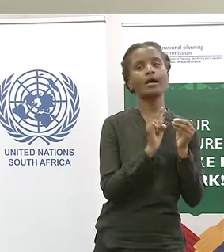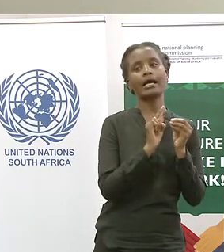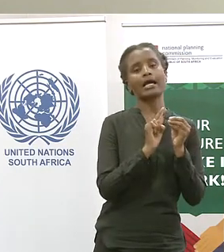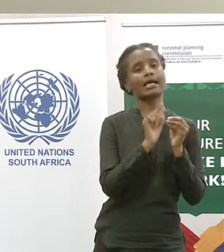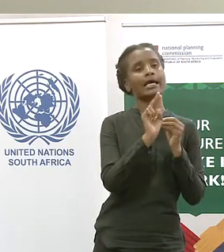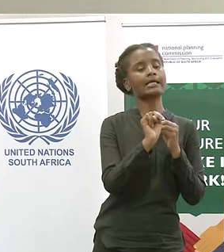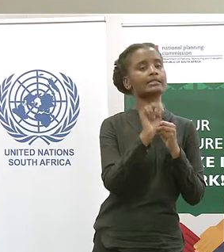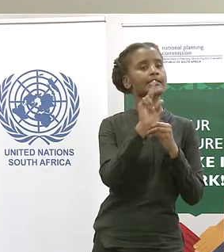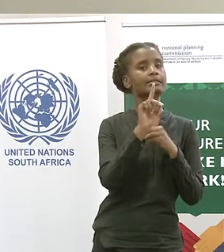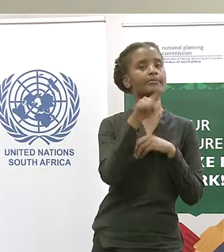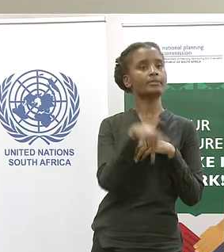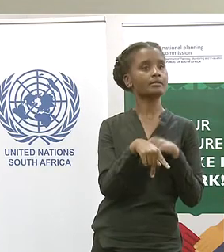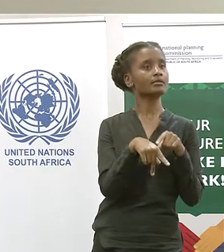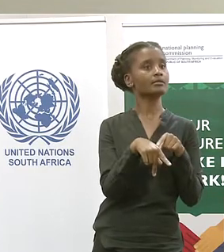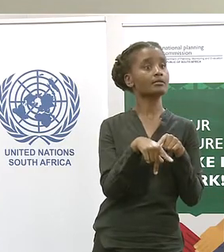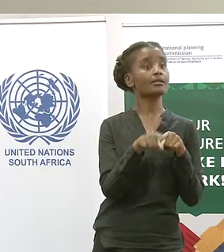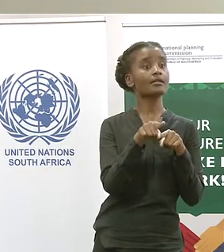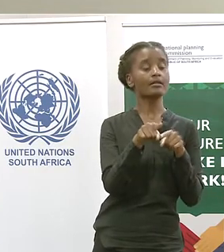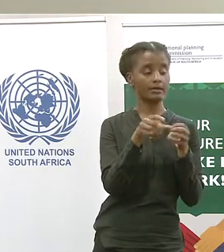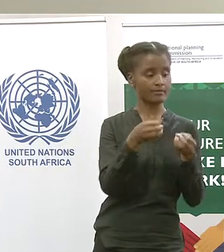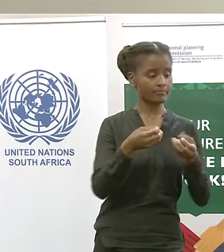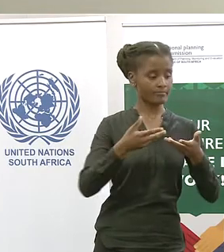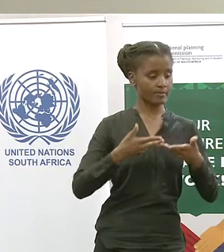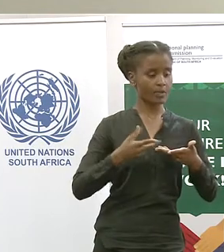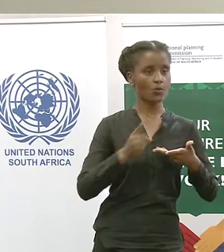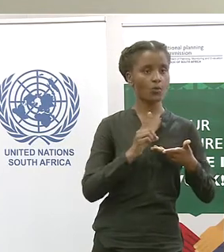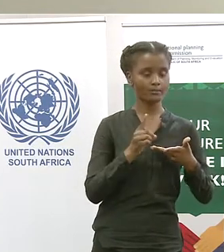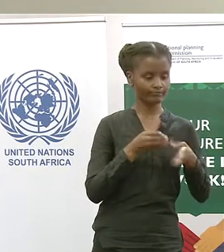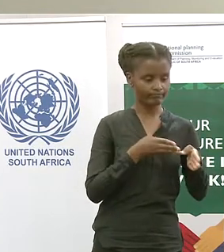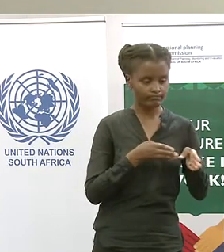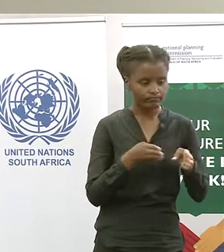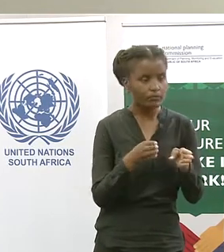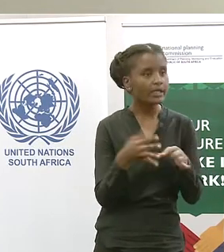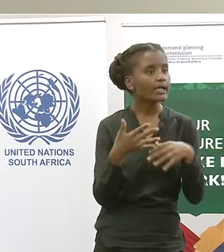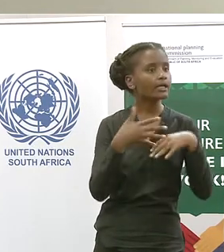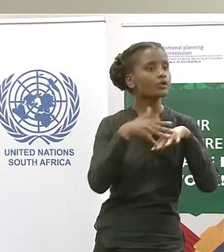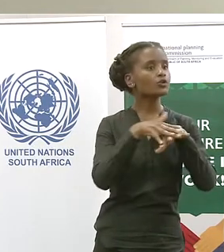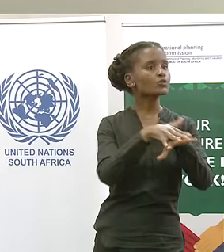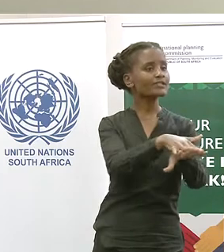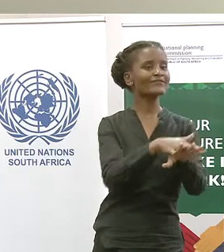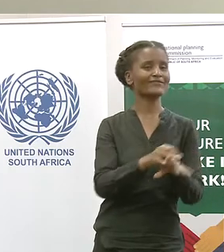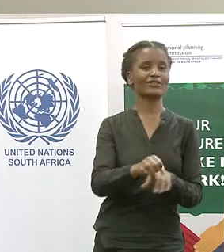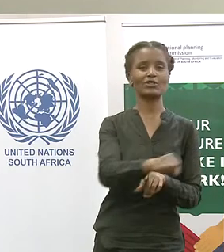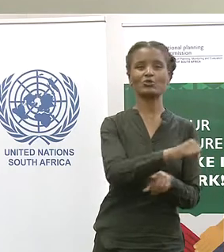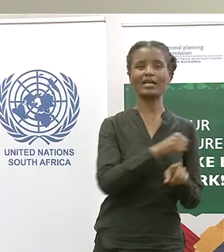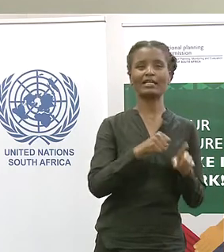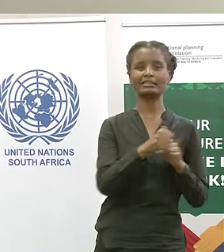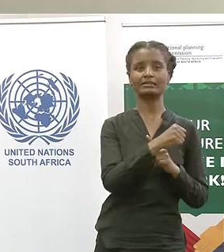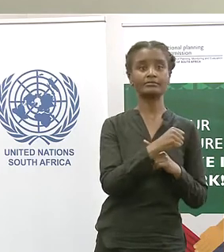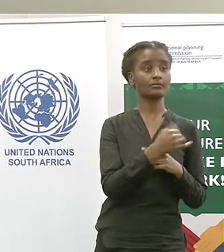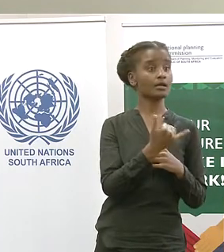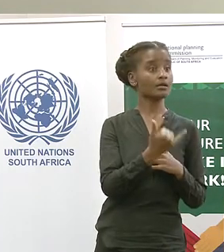NDP, which provides a roadmap for an inclusive society. So what we need to do